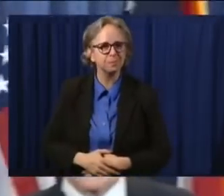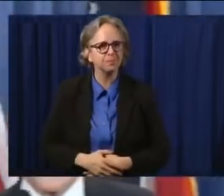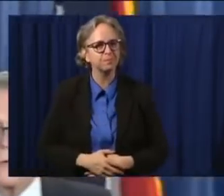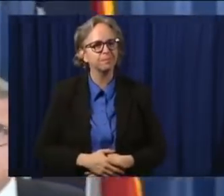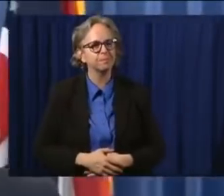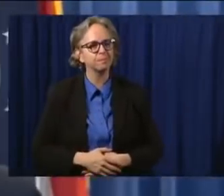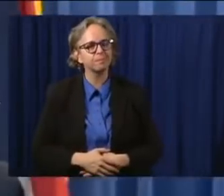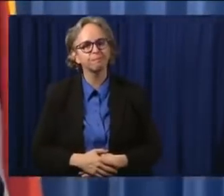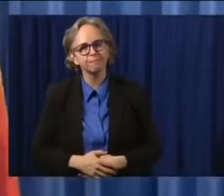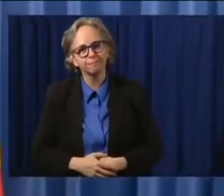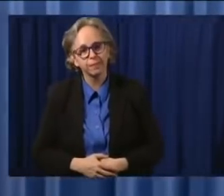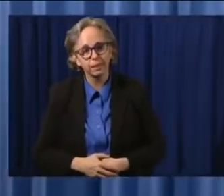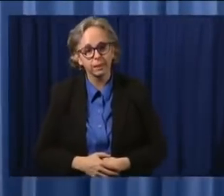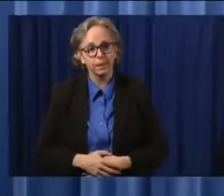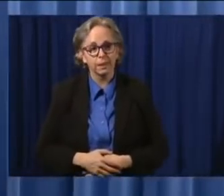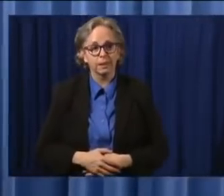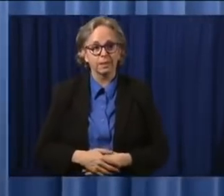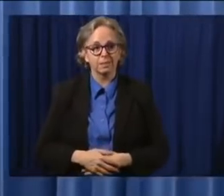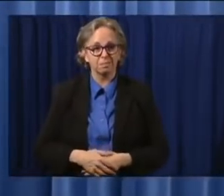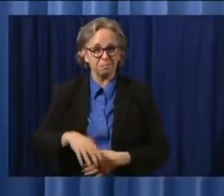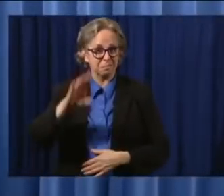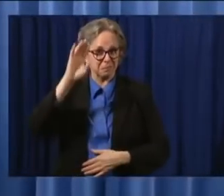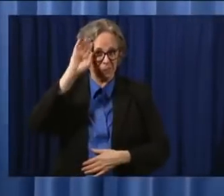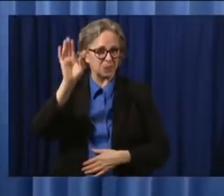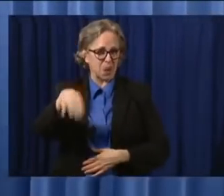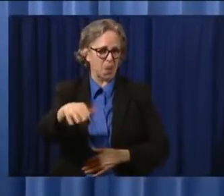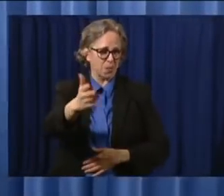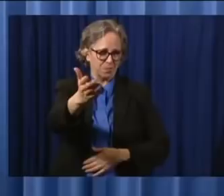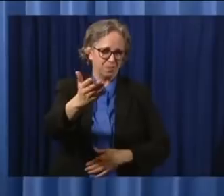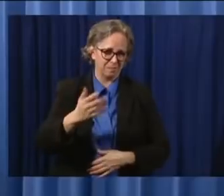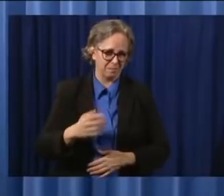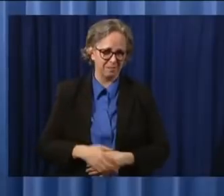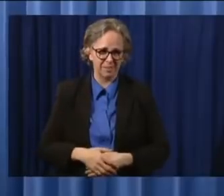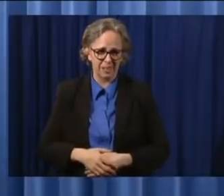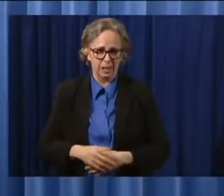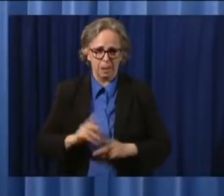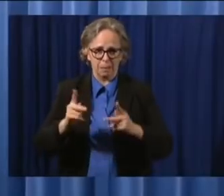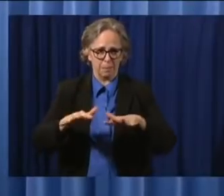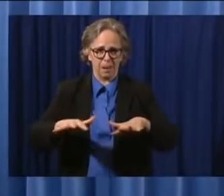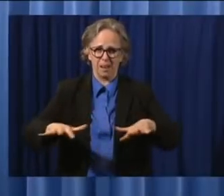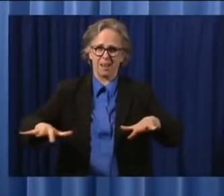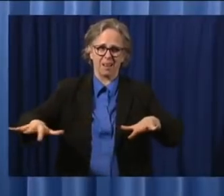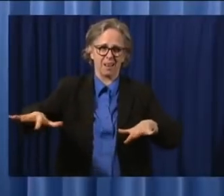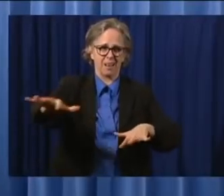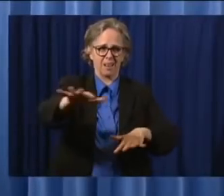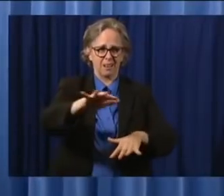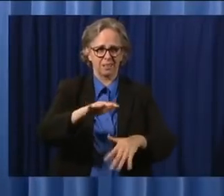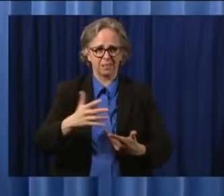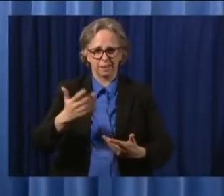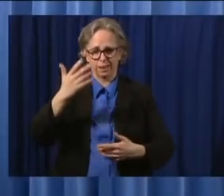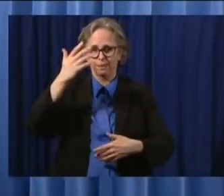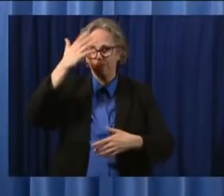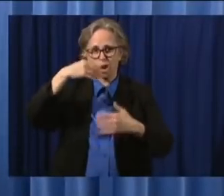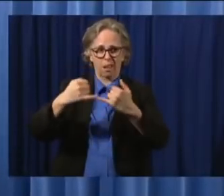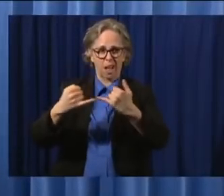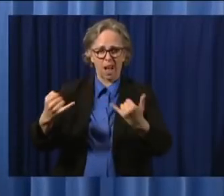We really can't say enough about our folks who are at the front line every single